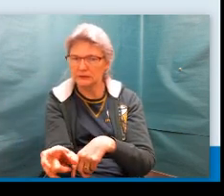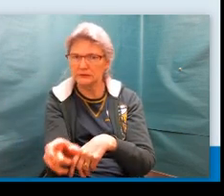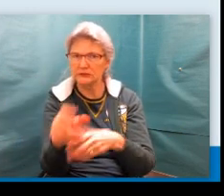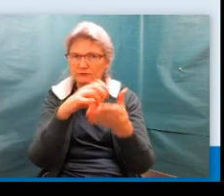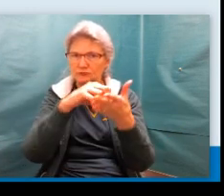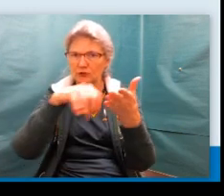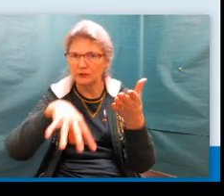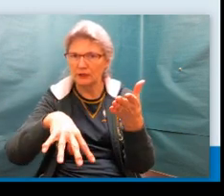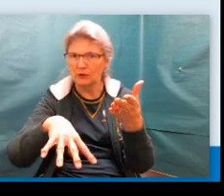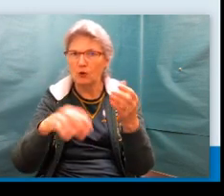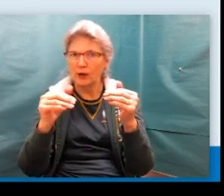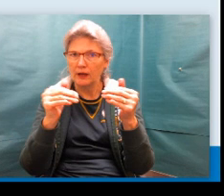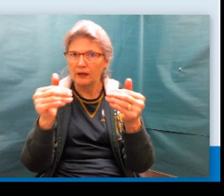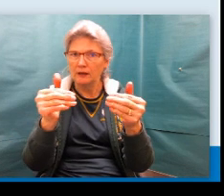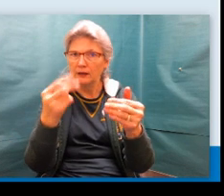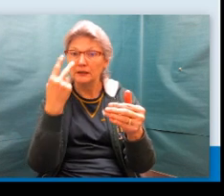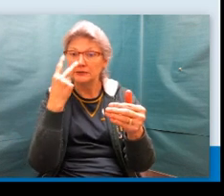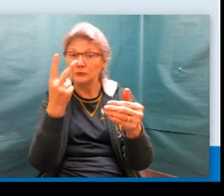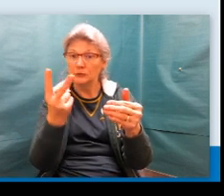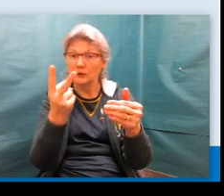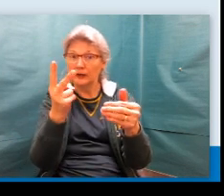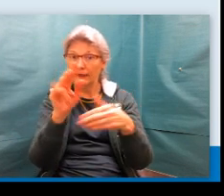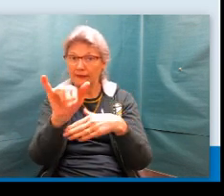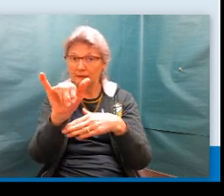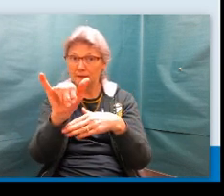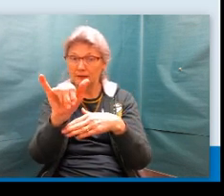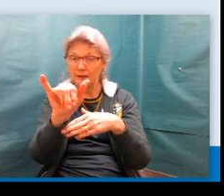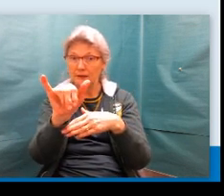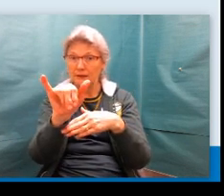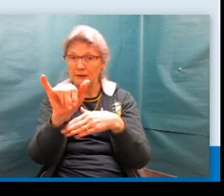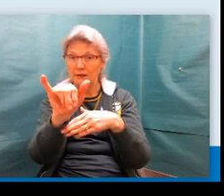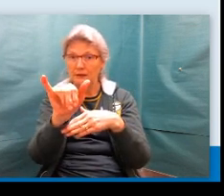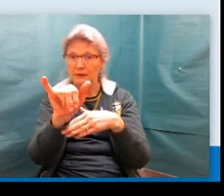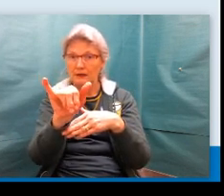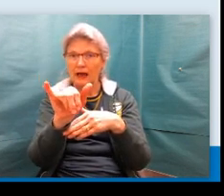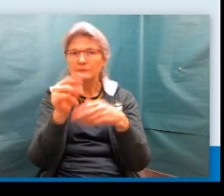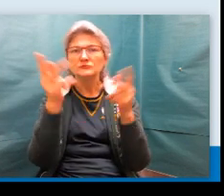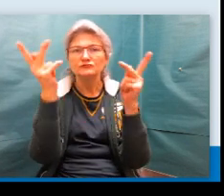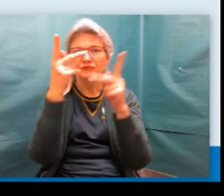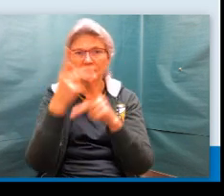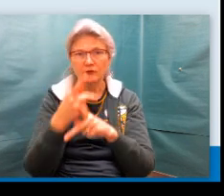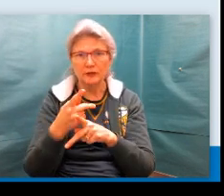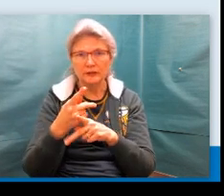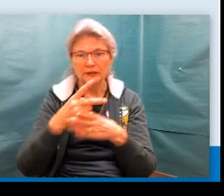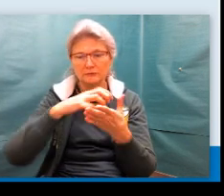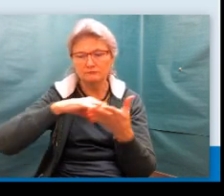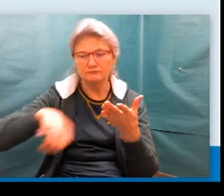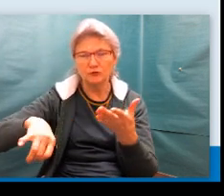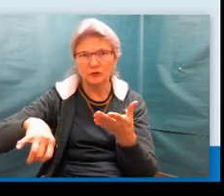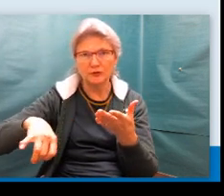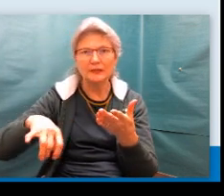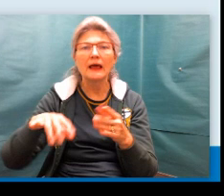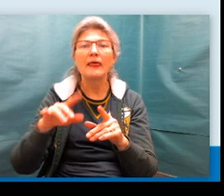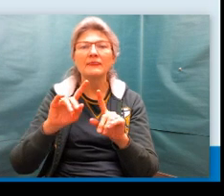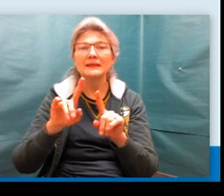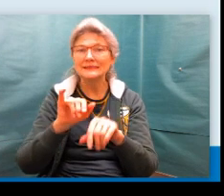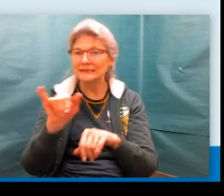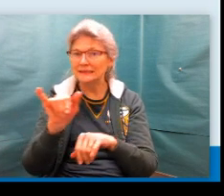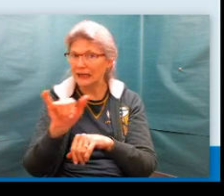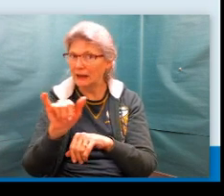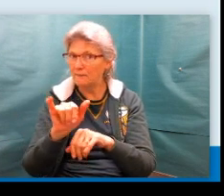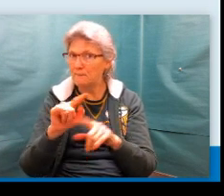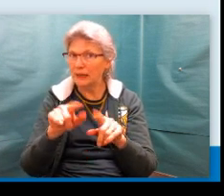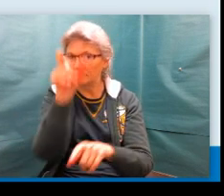All right, here we go. So when I look at this, I'm solving the same problem, except I'm solving